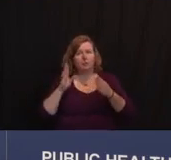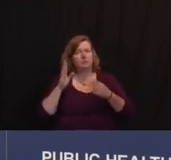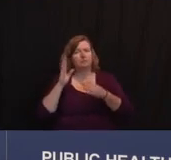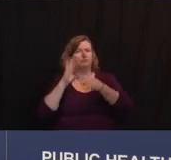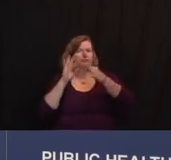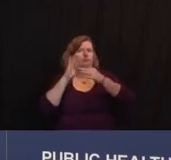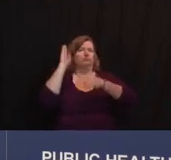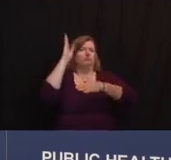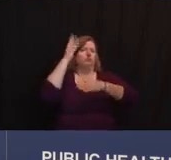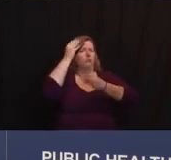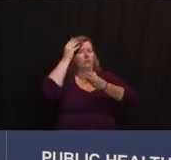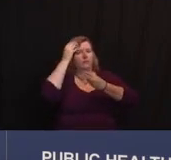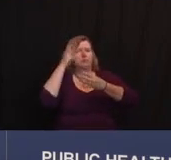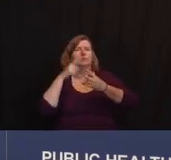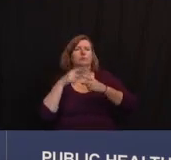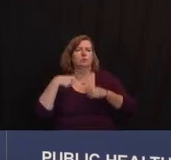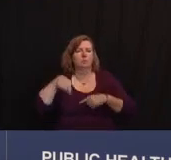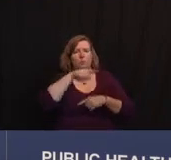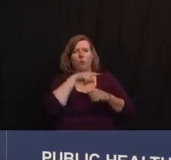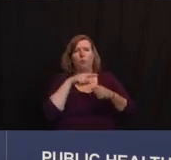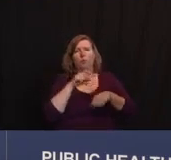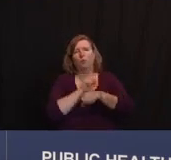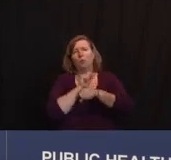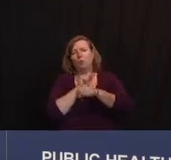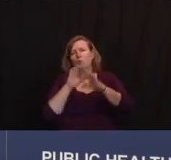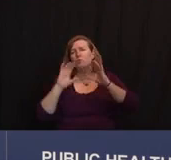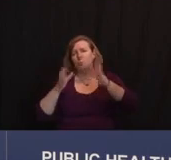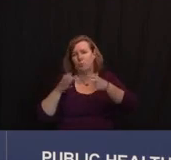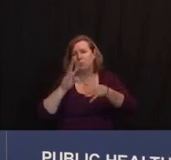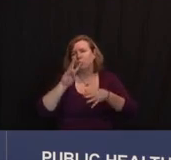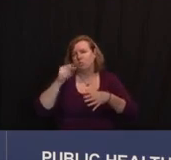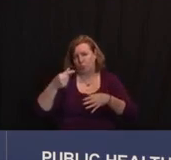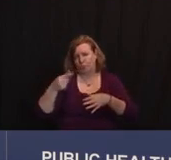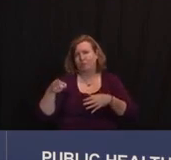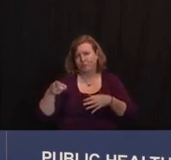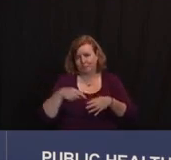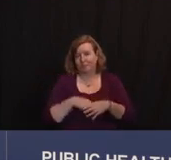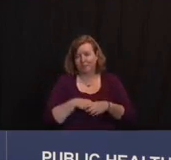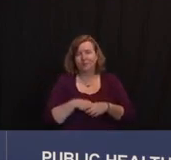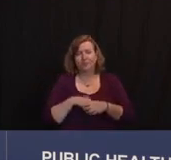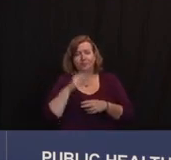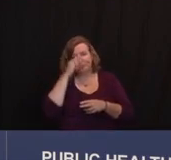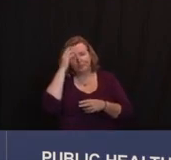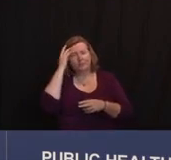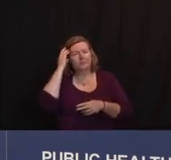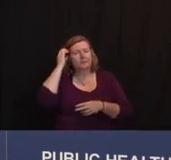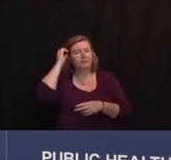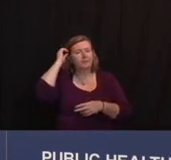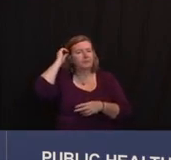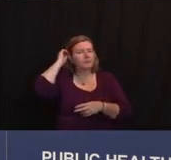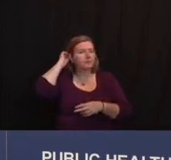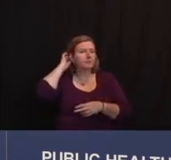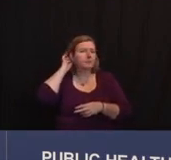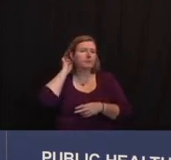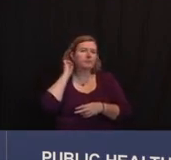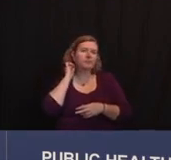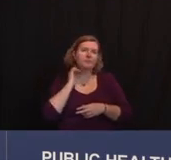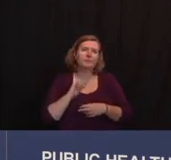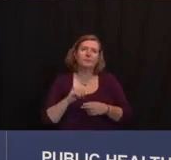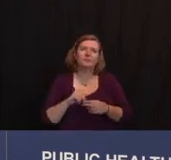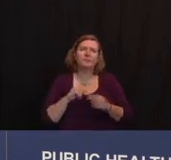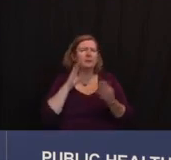was established just to monitor safety for the COVID-19 vaccine program. And I would expect